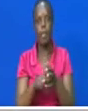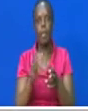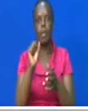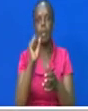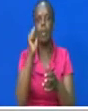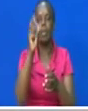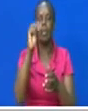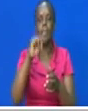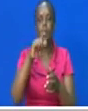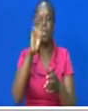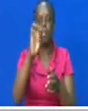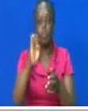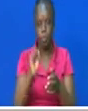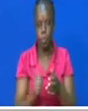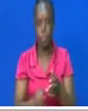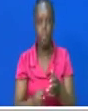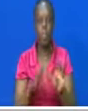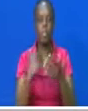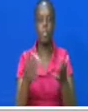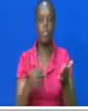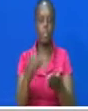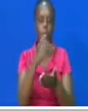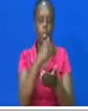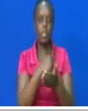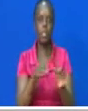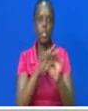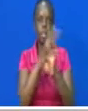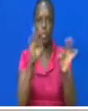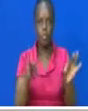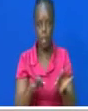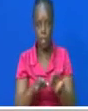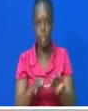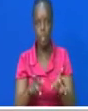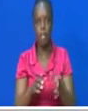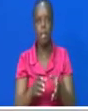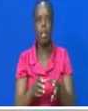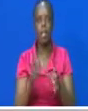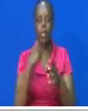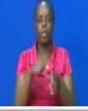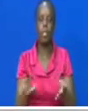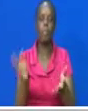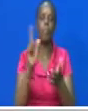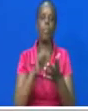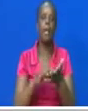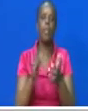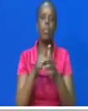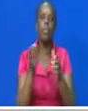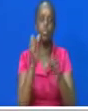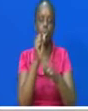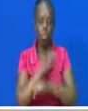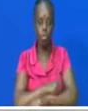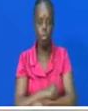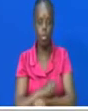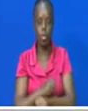Samples are items that are collected in the field and then carried back to school, and tests